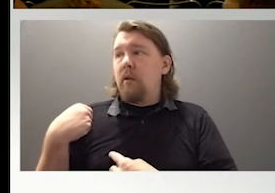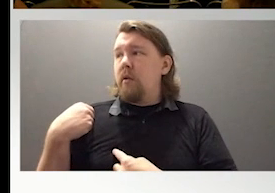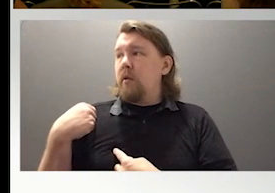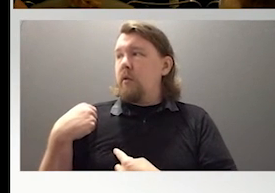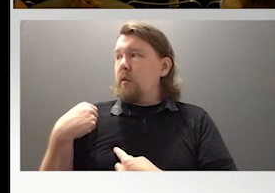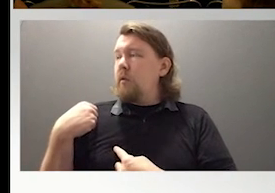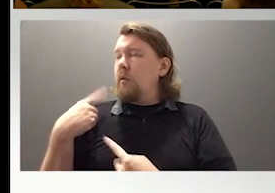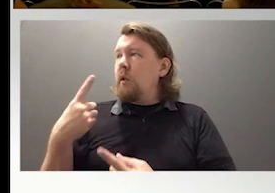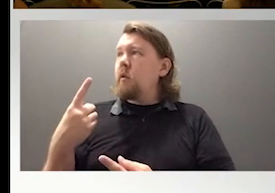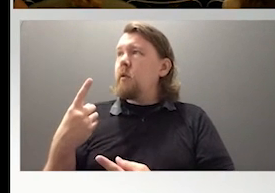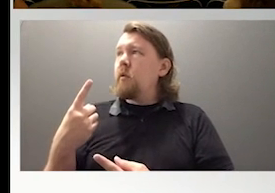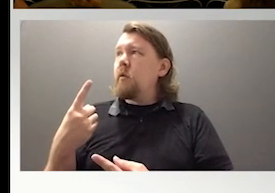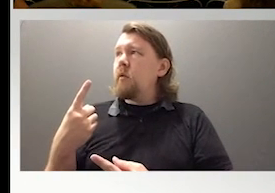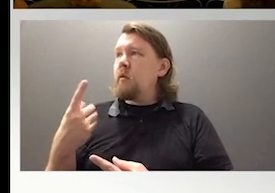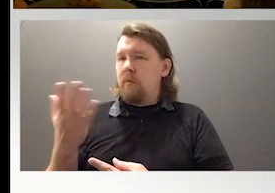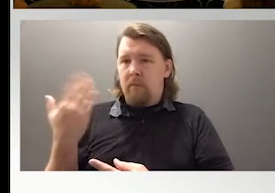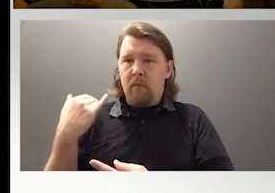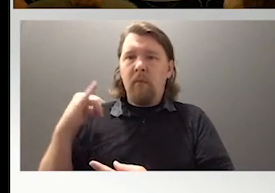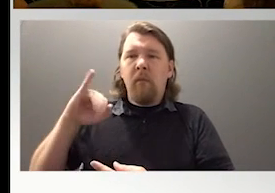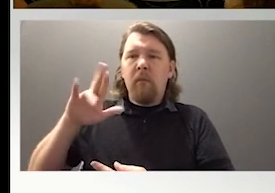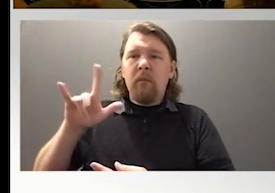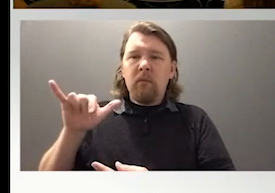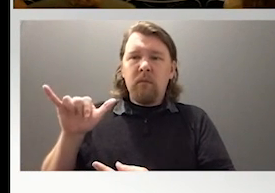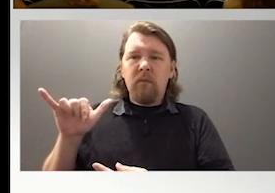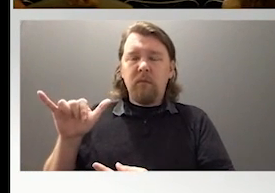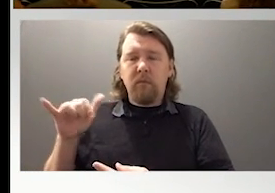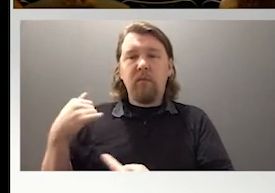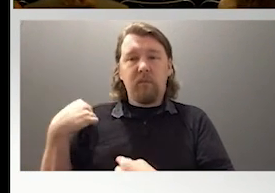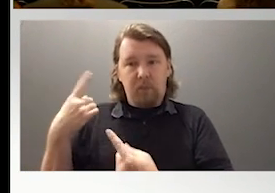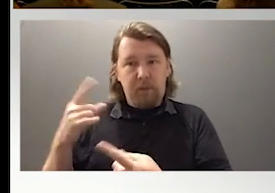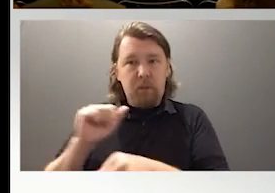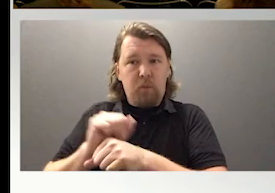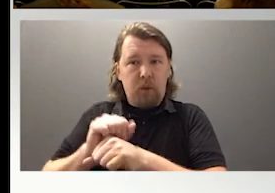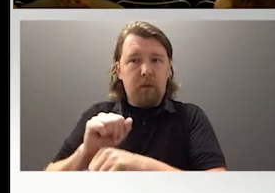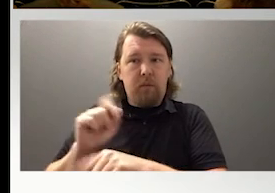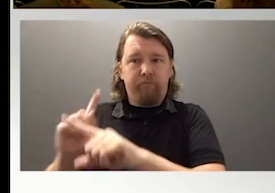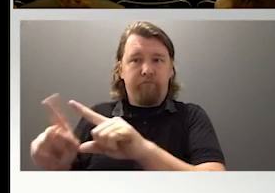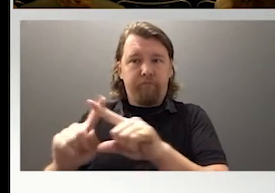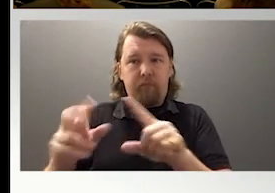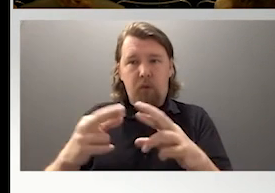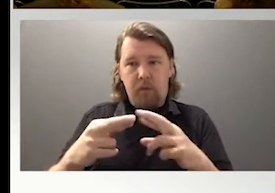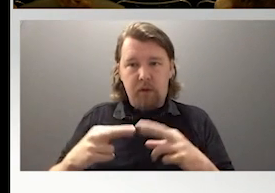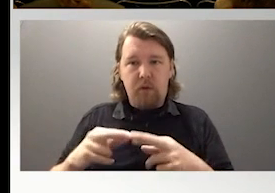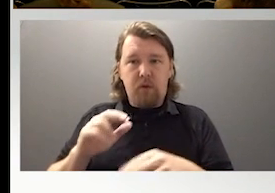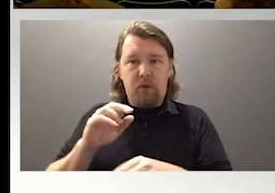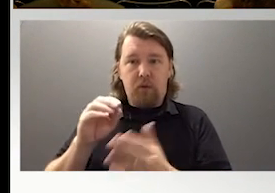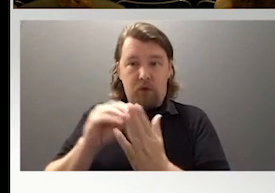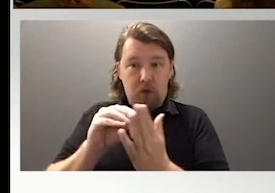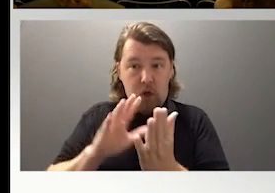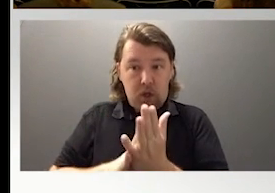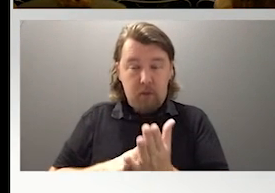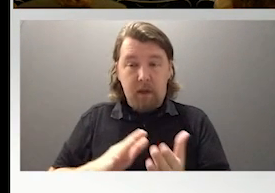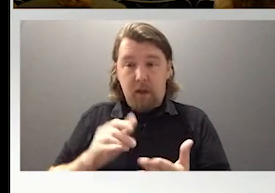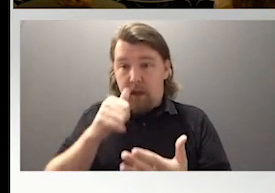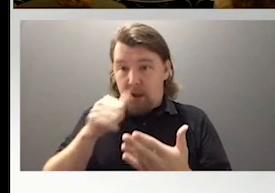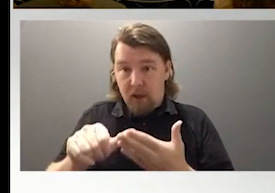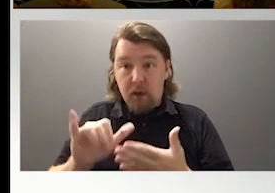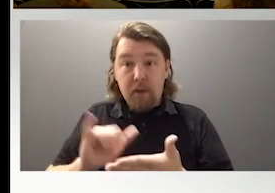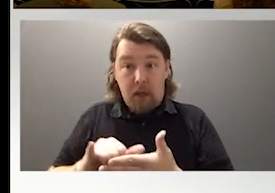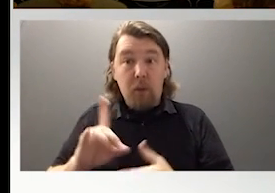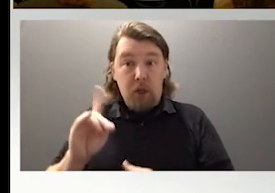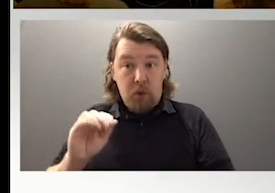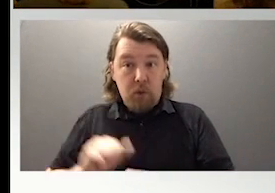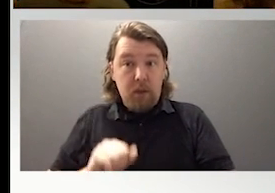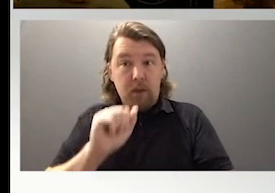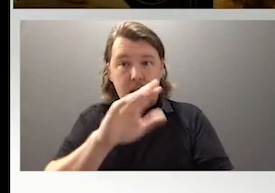last July, we've been working with the regions on documenting the letters that have gone out,